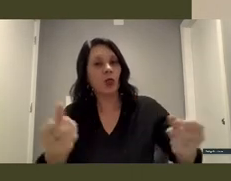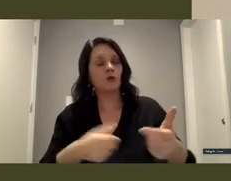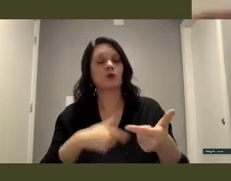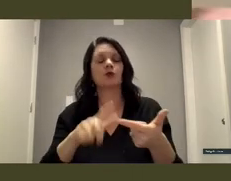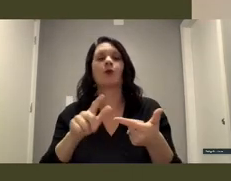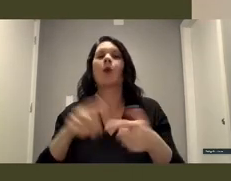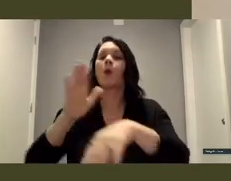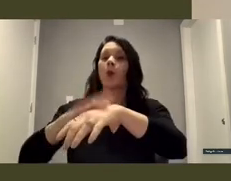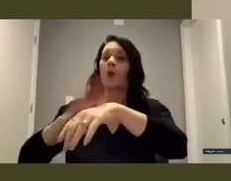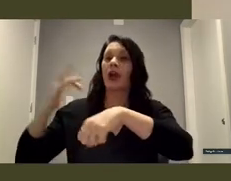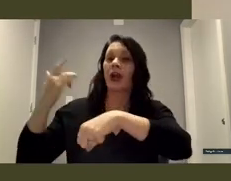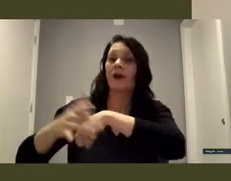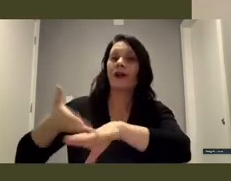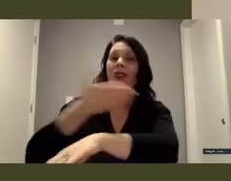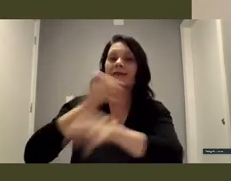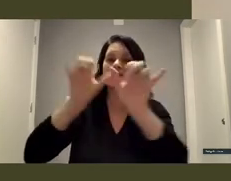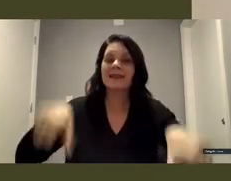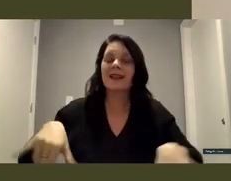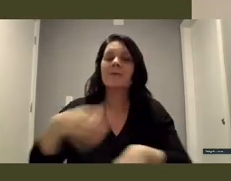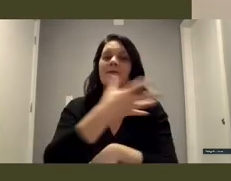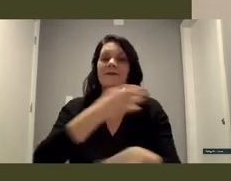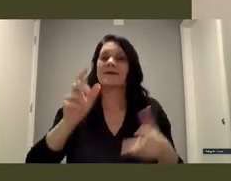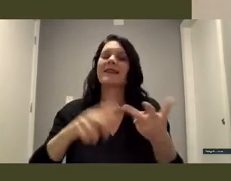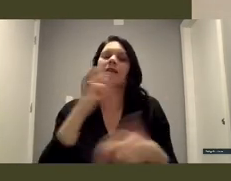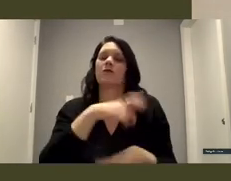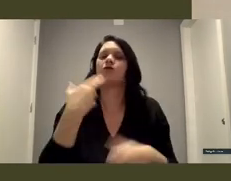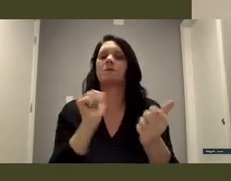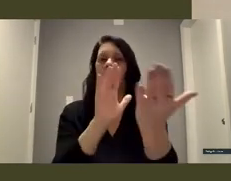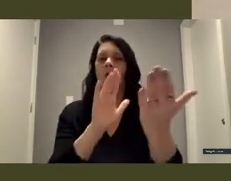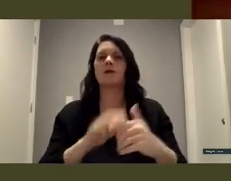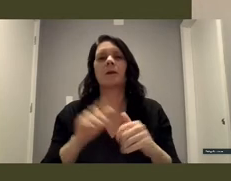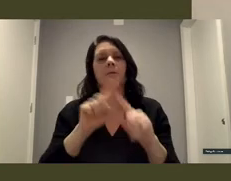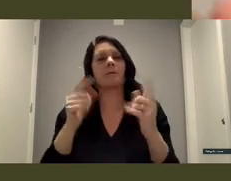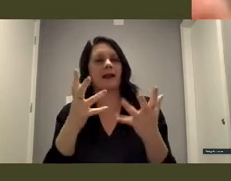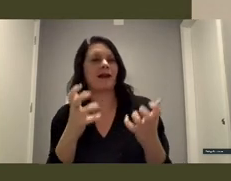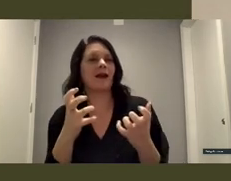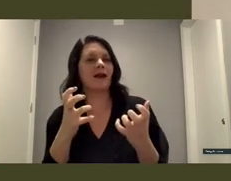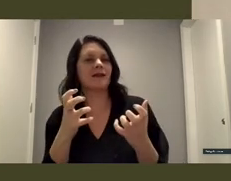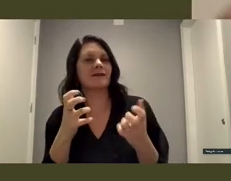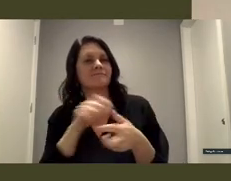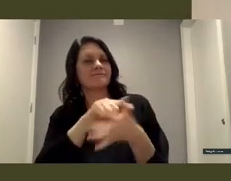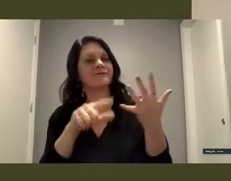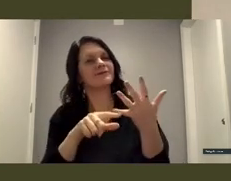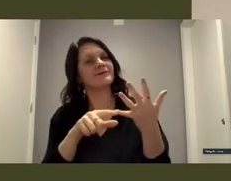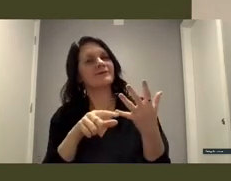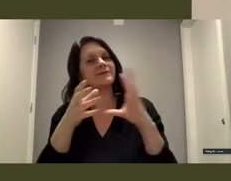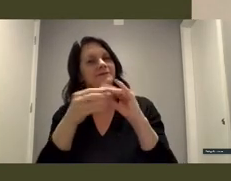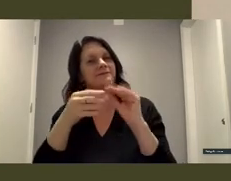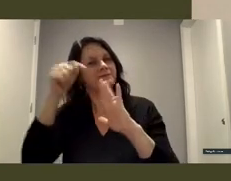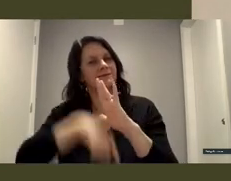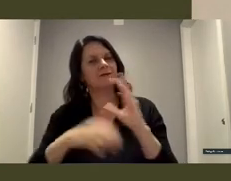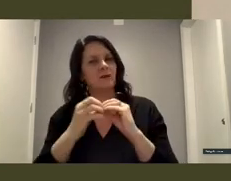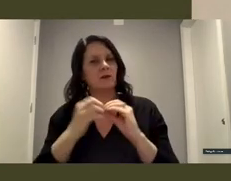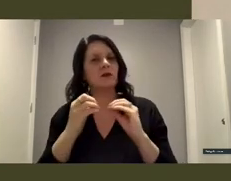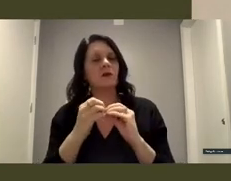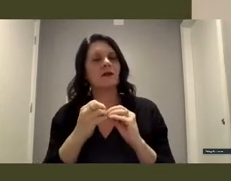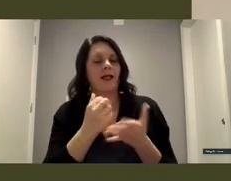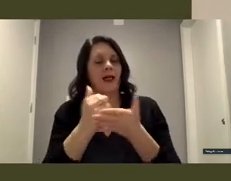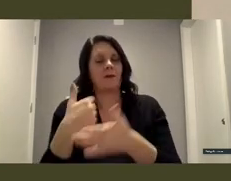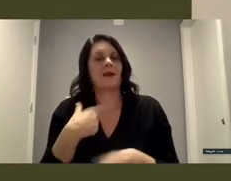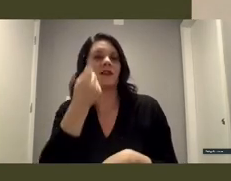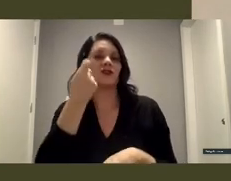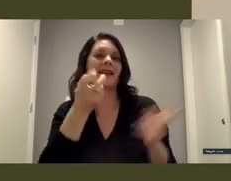and rolling out a risk-informed development approach. But I want to get a little bit under that policy speak and to really bring us to some of the issues around